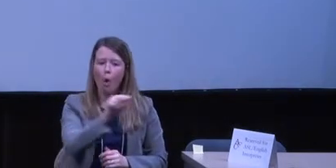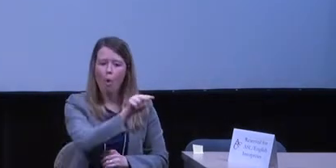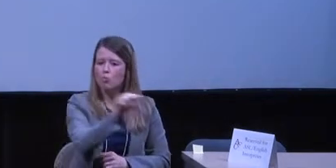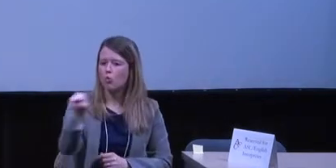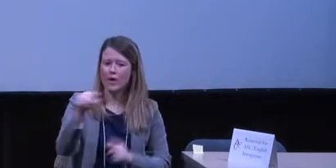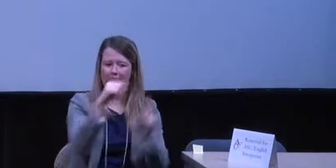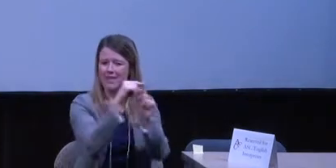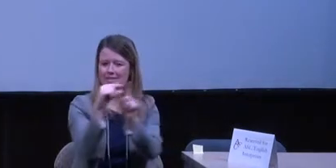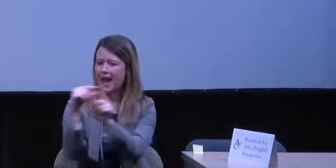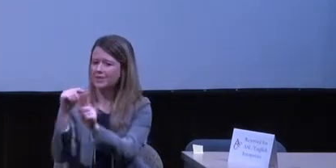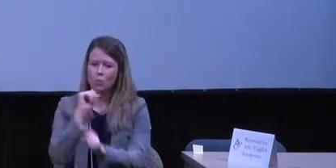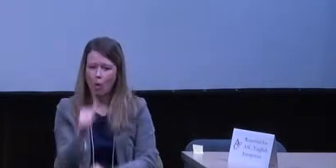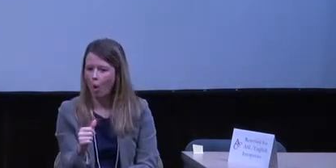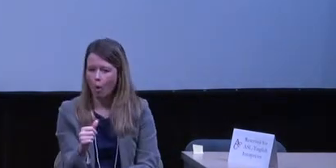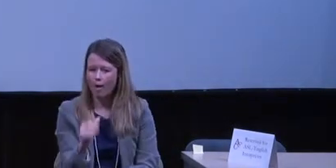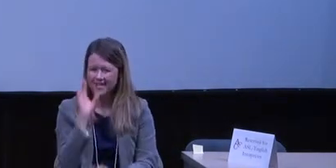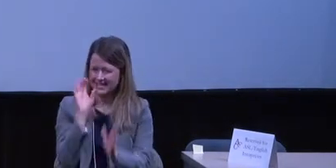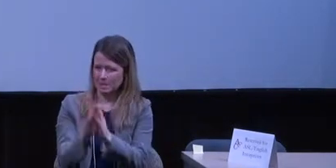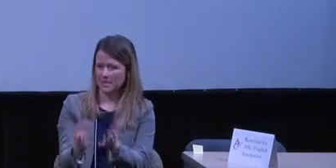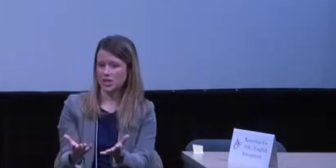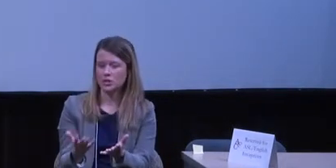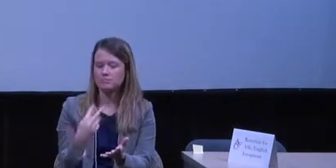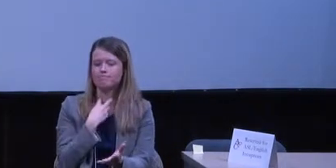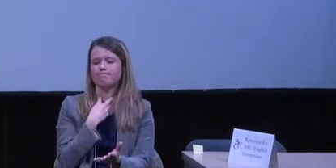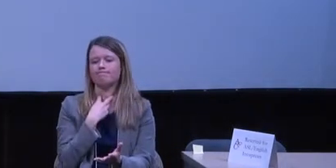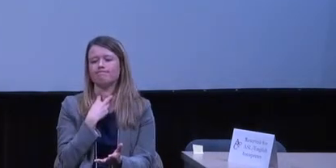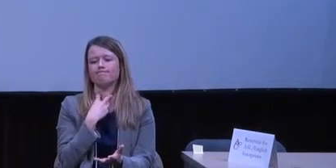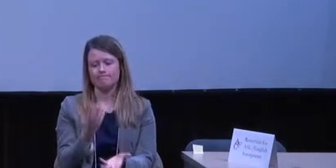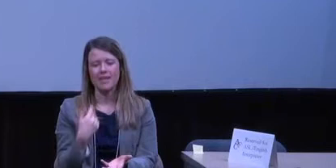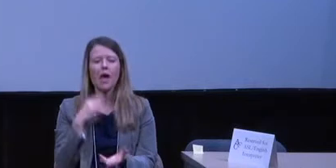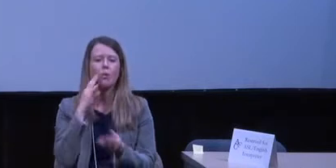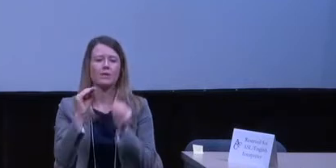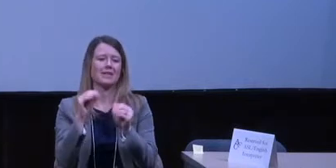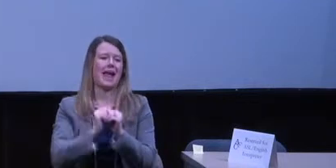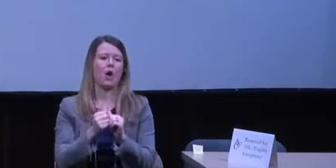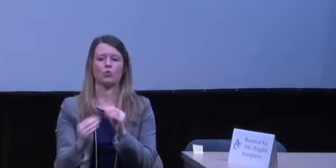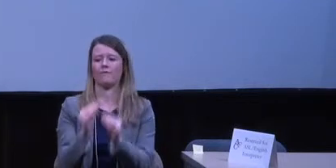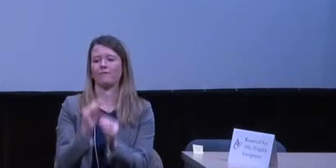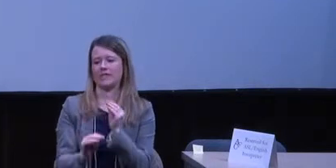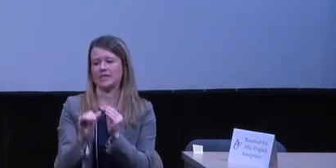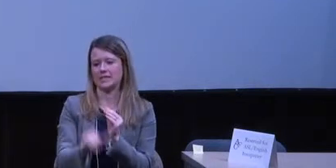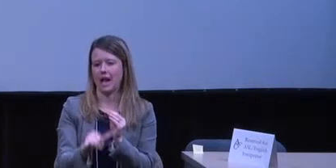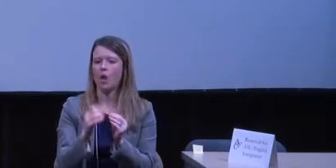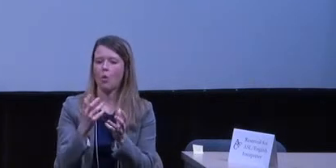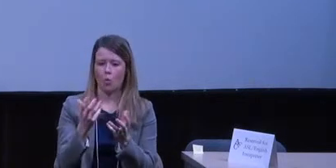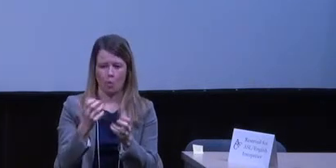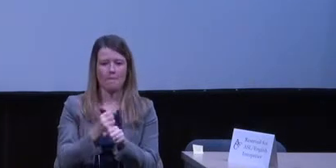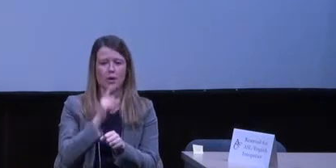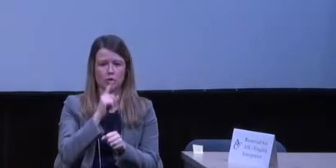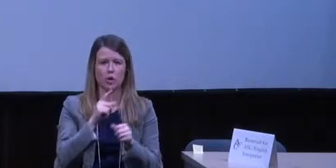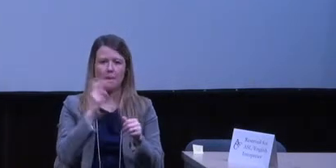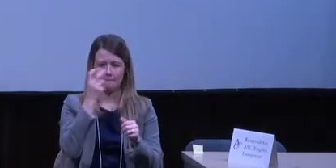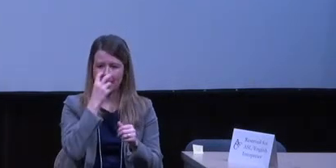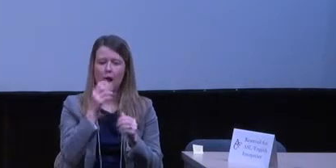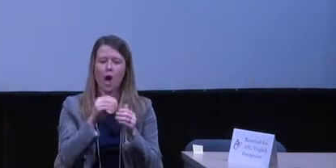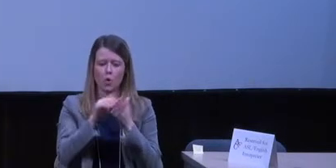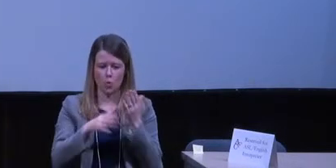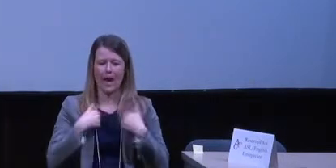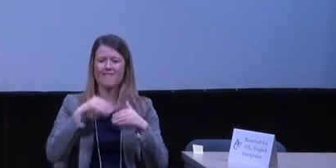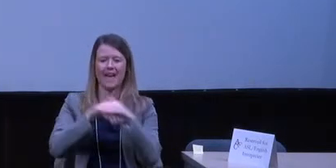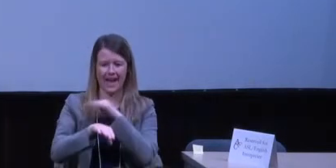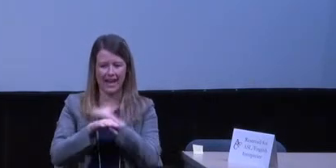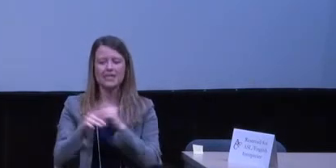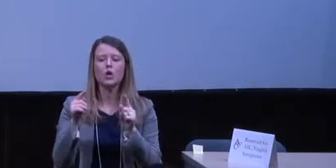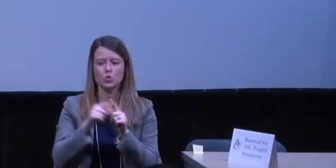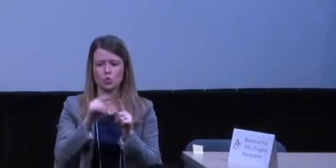different techniques that I'm going to tell you guys about to correct that so that they have access to it. And that is